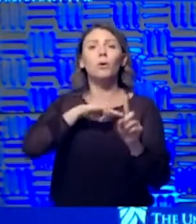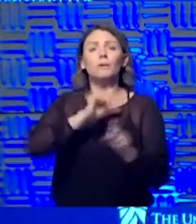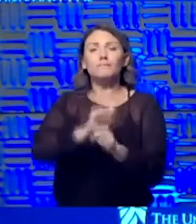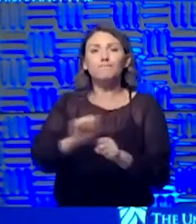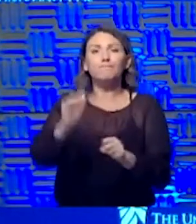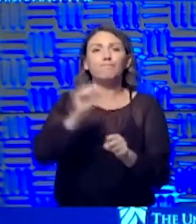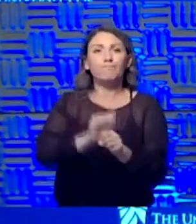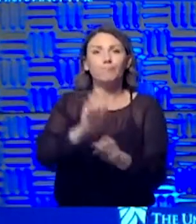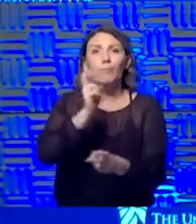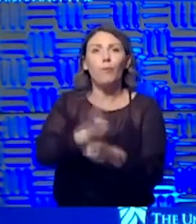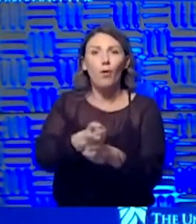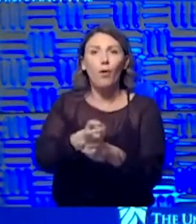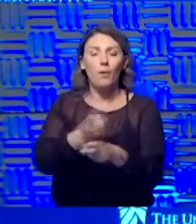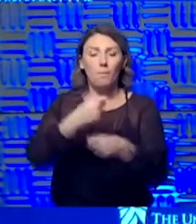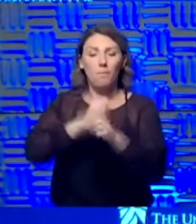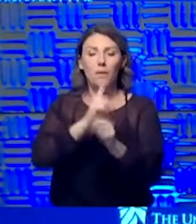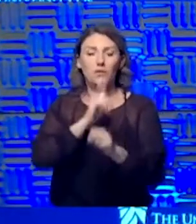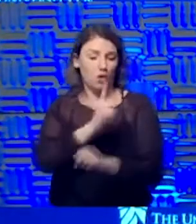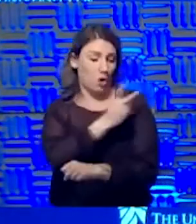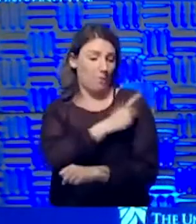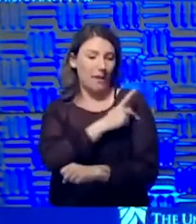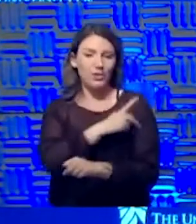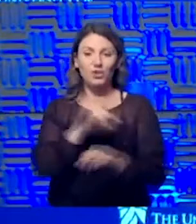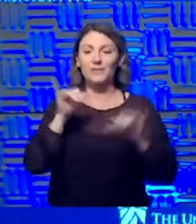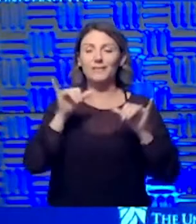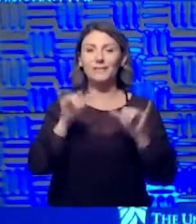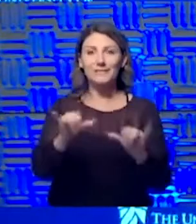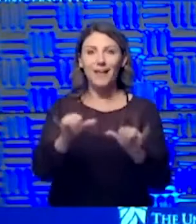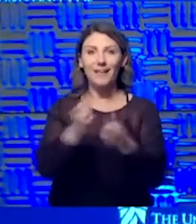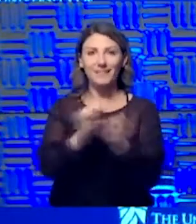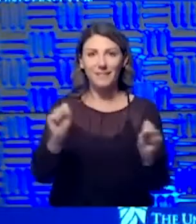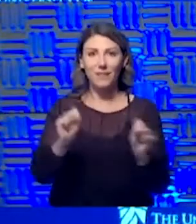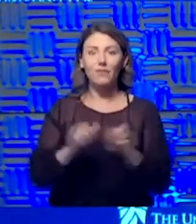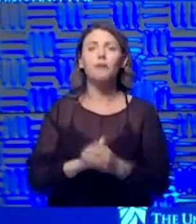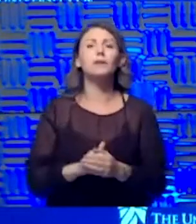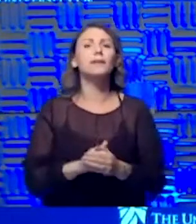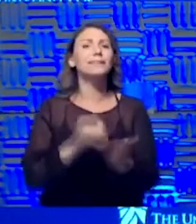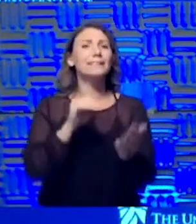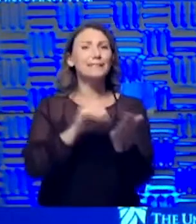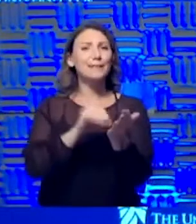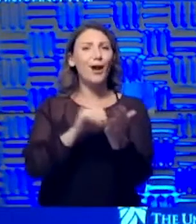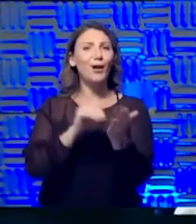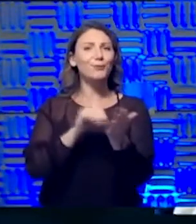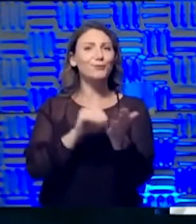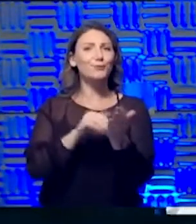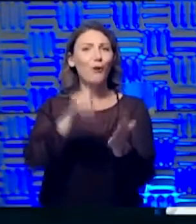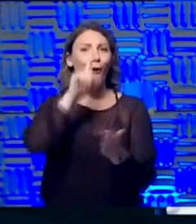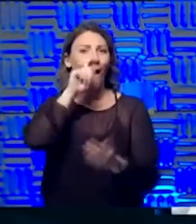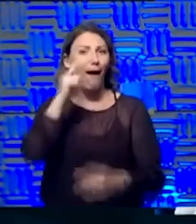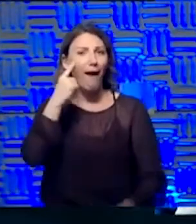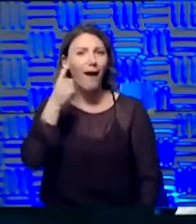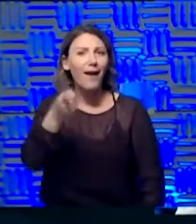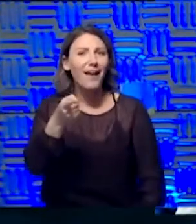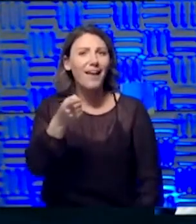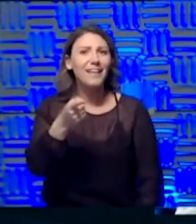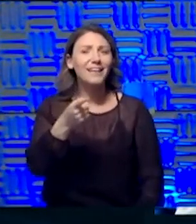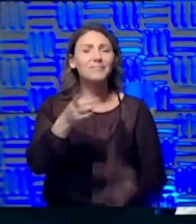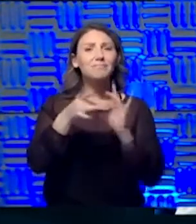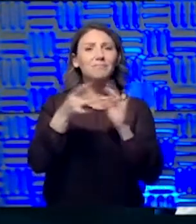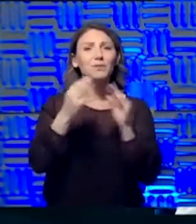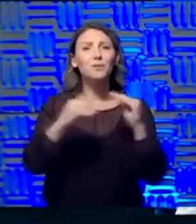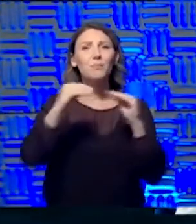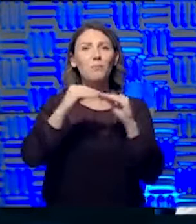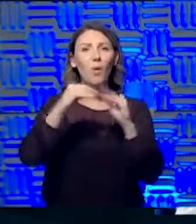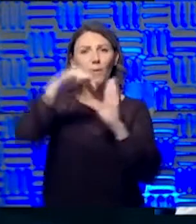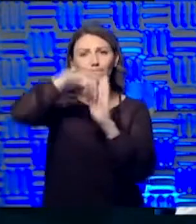sure patients stay safe. Dr. Hawkinson, you're out there, I think. Talk to us a little bit more about some of the things we're